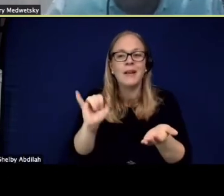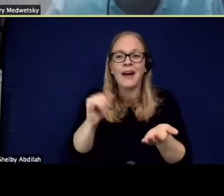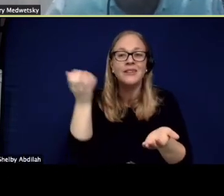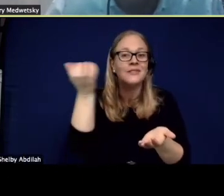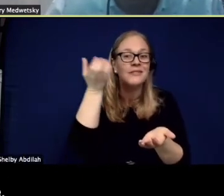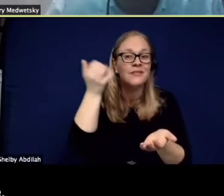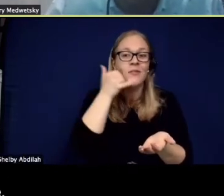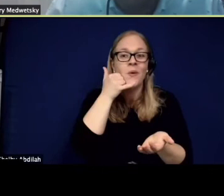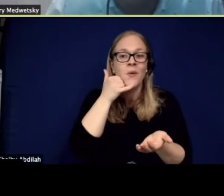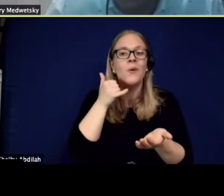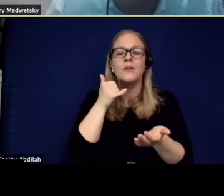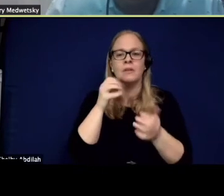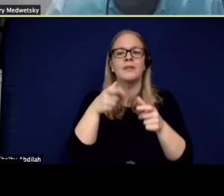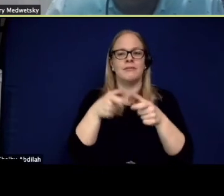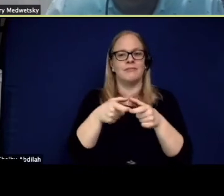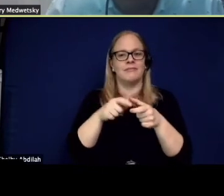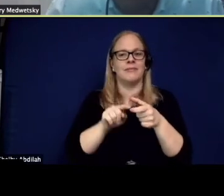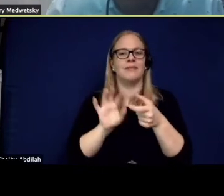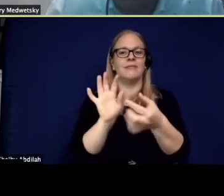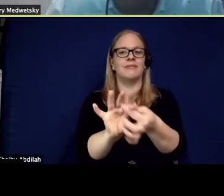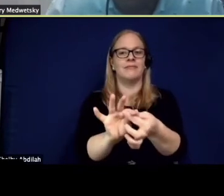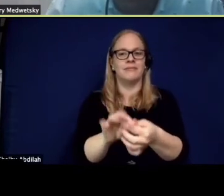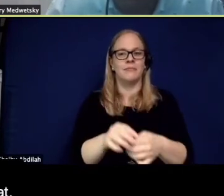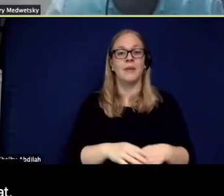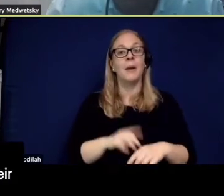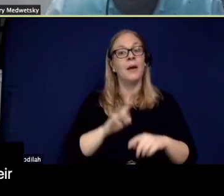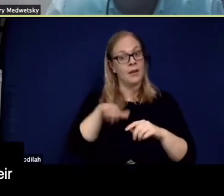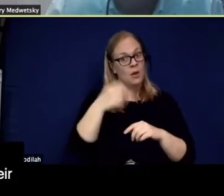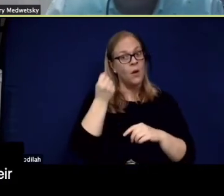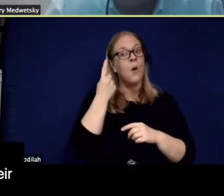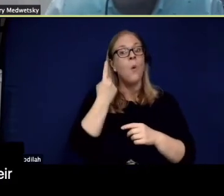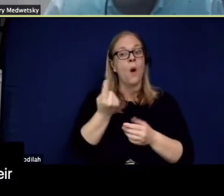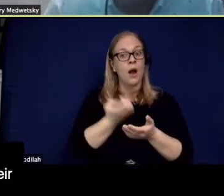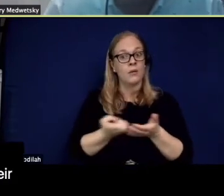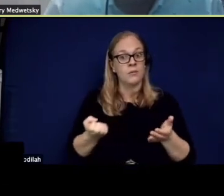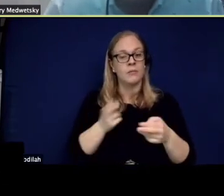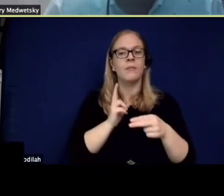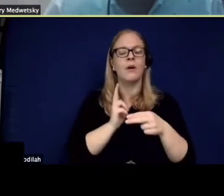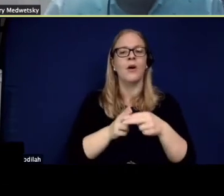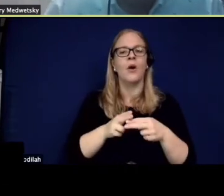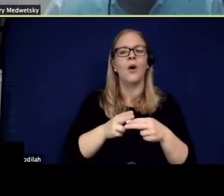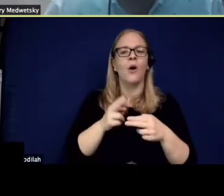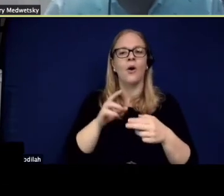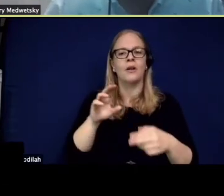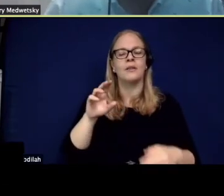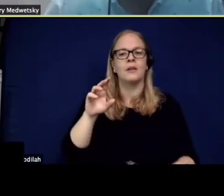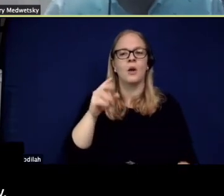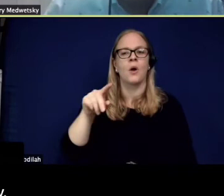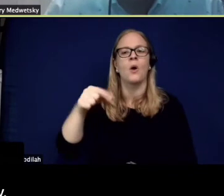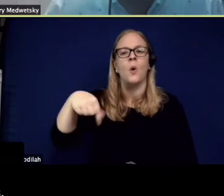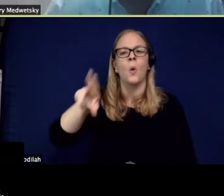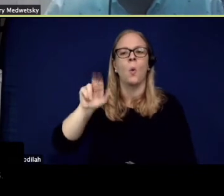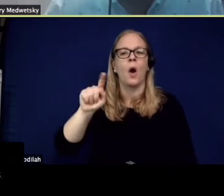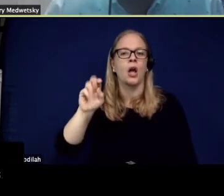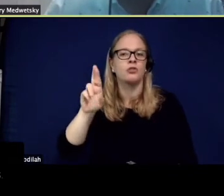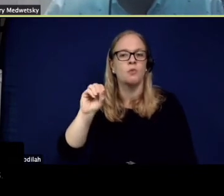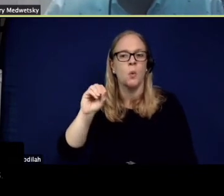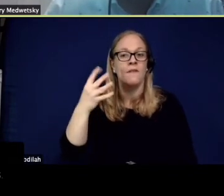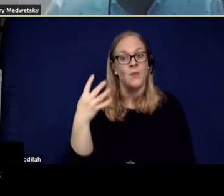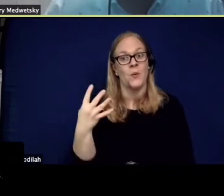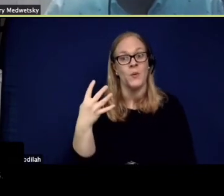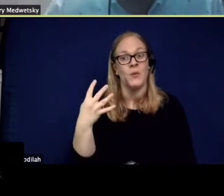one device from what's called Clear Sound, which is a company, their device Quattro 4, is that there are individuals who have hearing